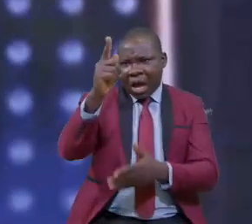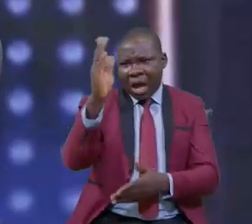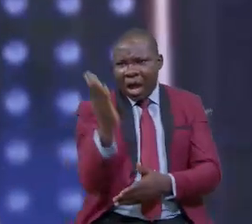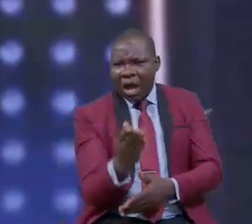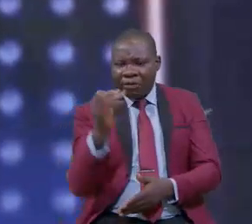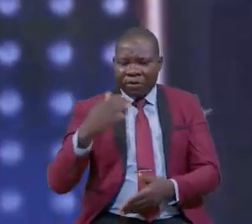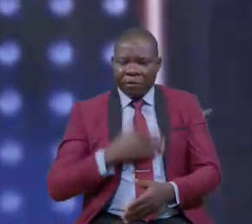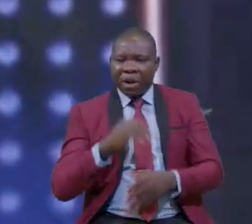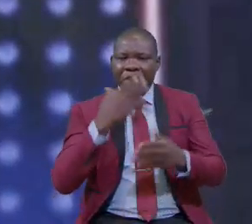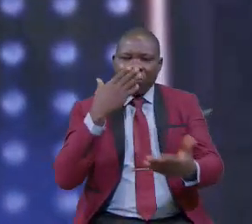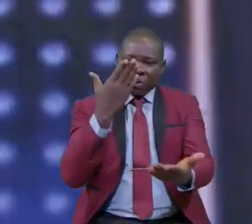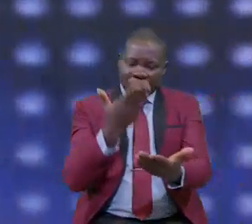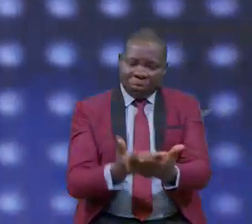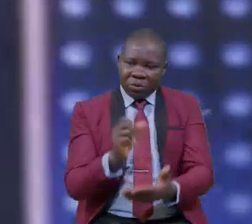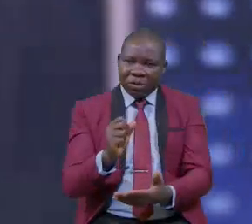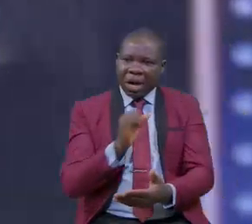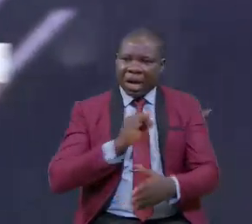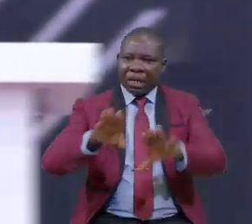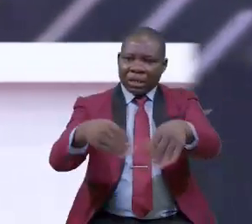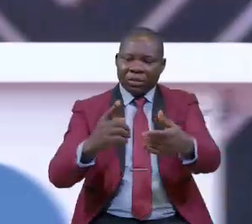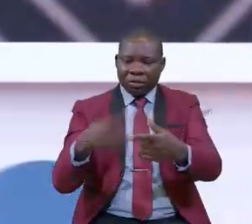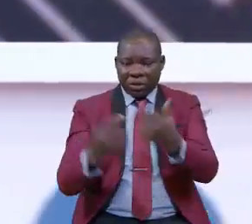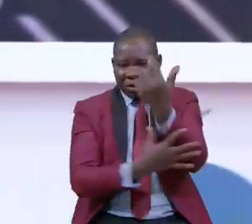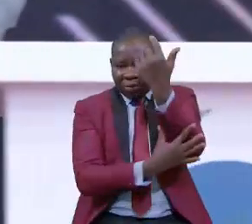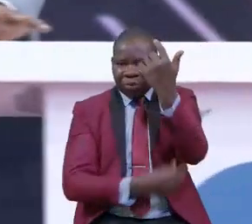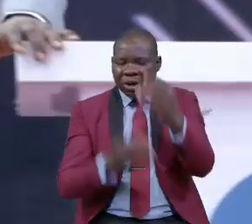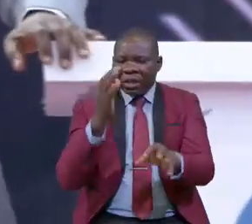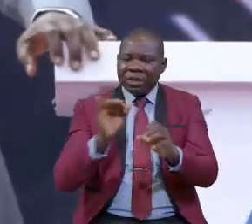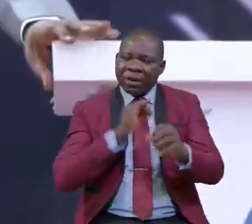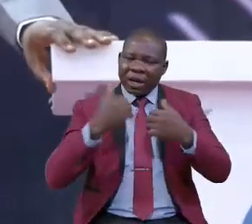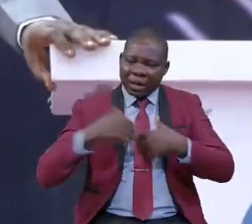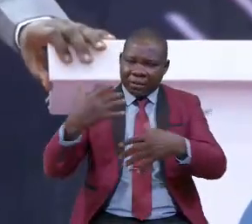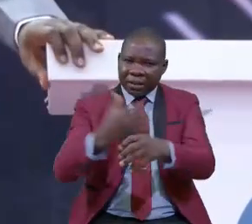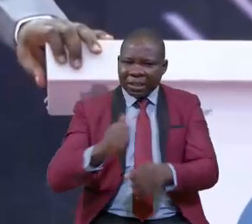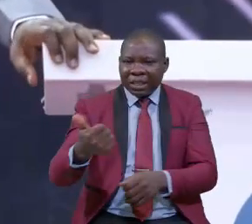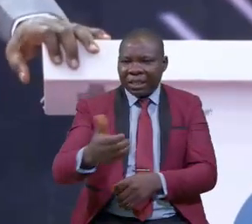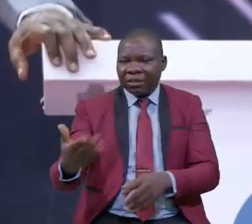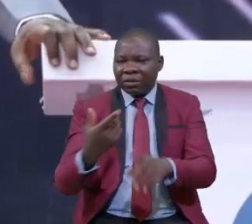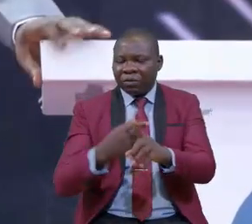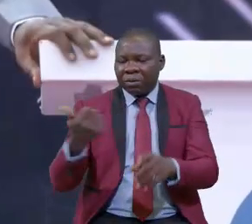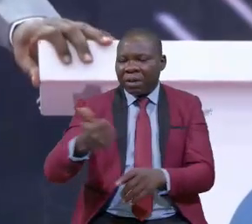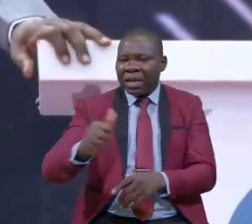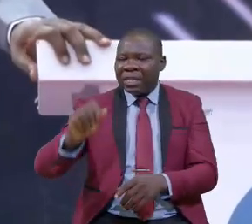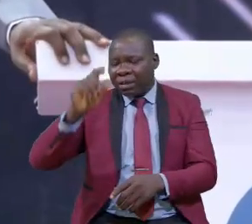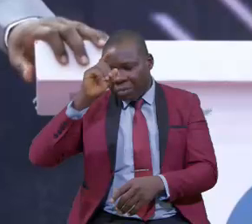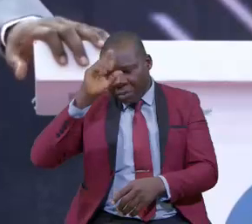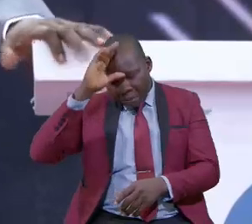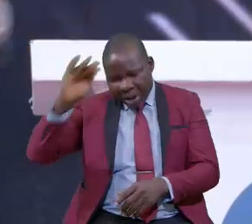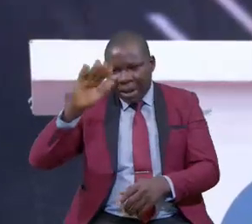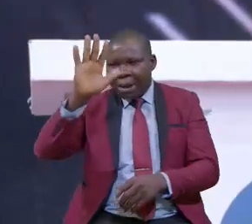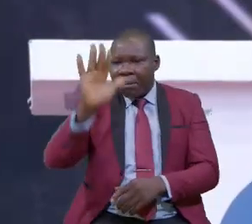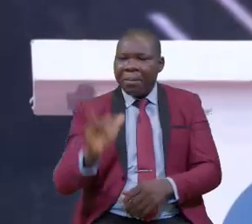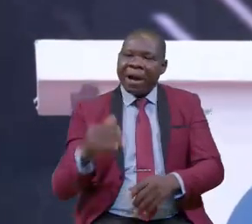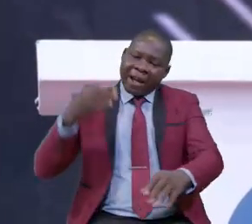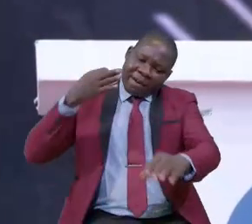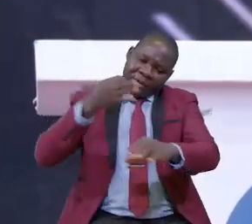by false accusation, I restore fourfold." The man did not remain as he was. And